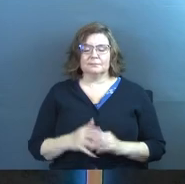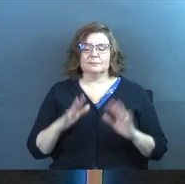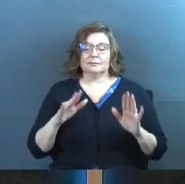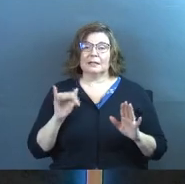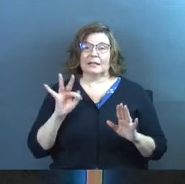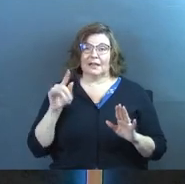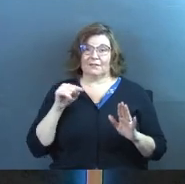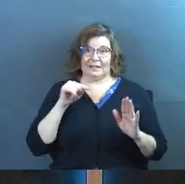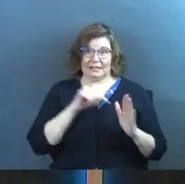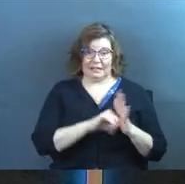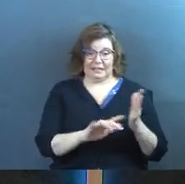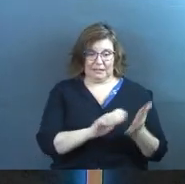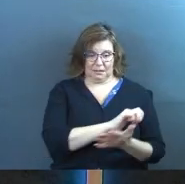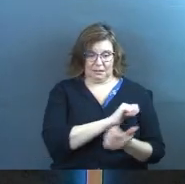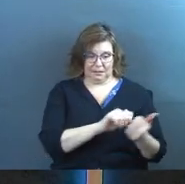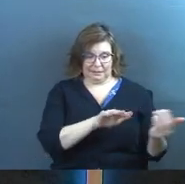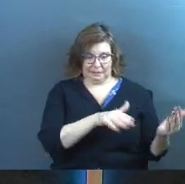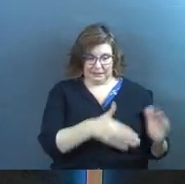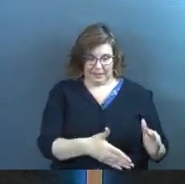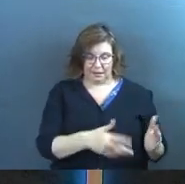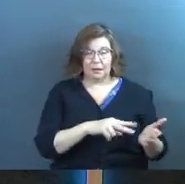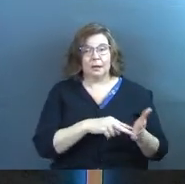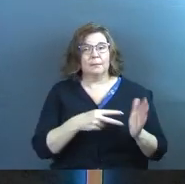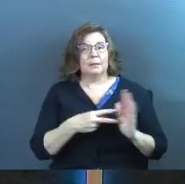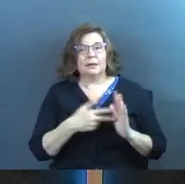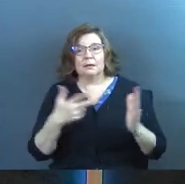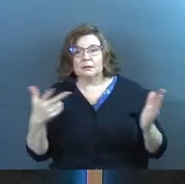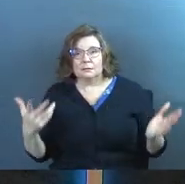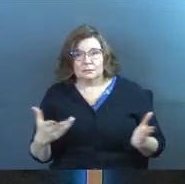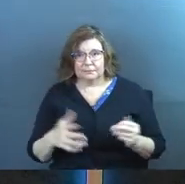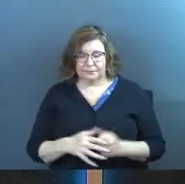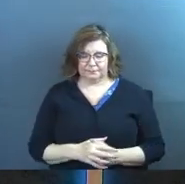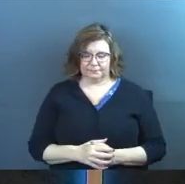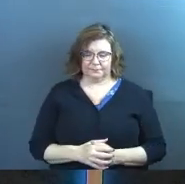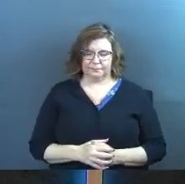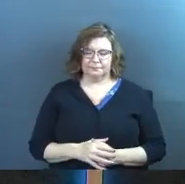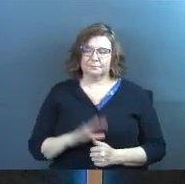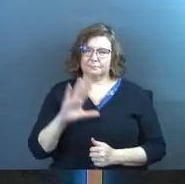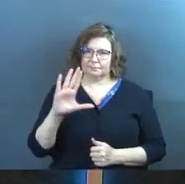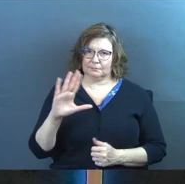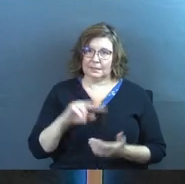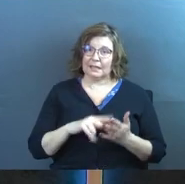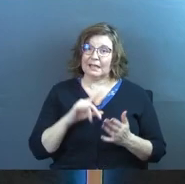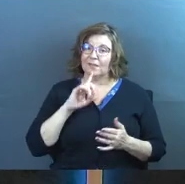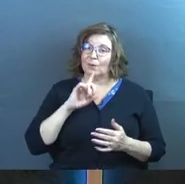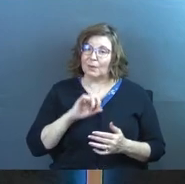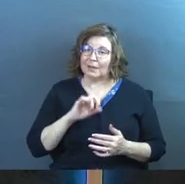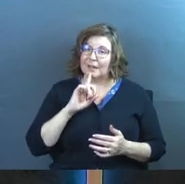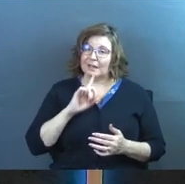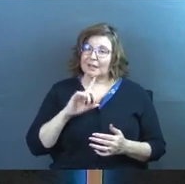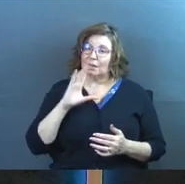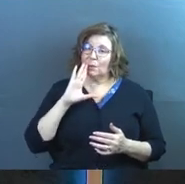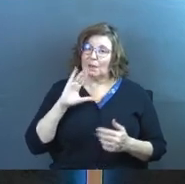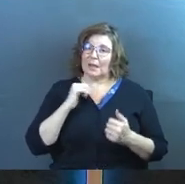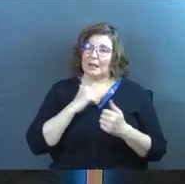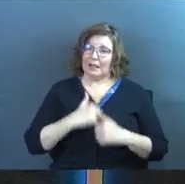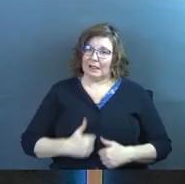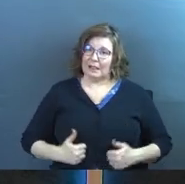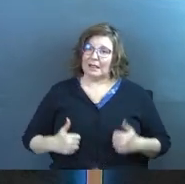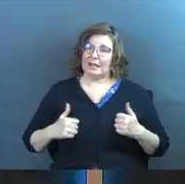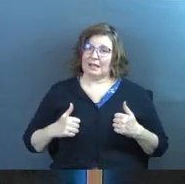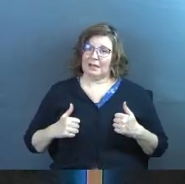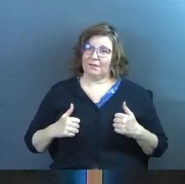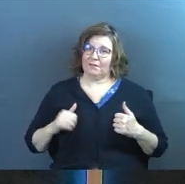So if he killed death, if he put death to death, here's what it means. And here's what it means if we're really going to live like